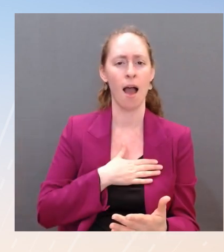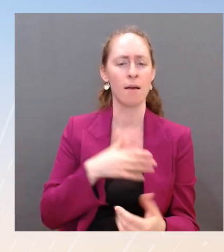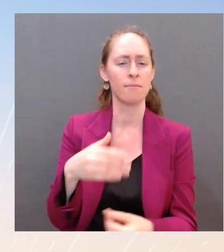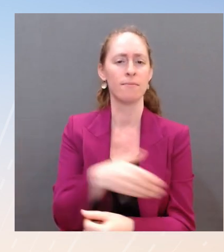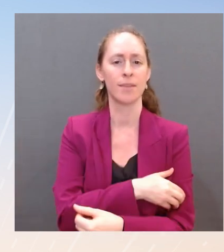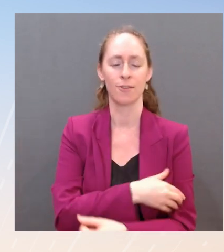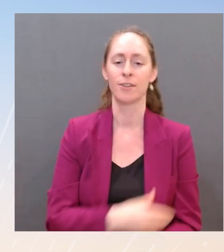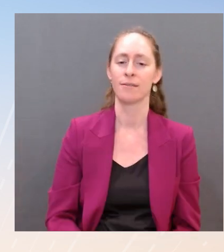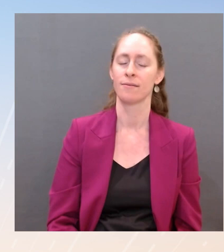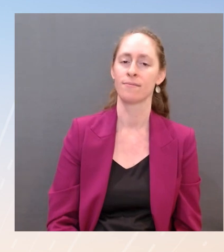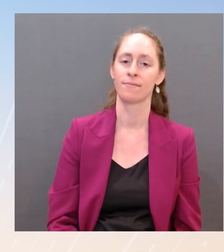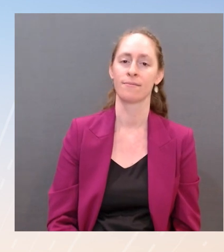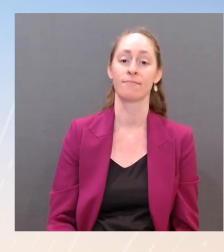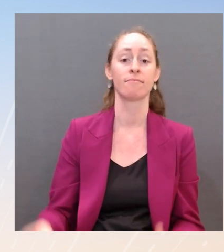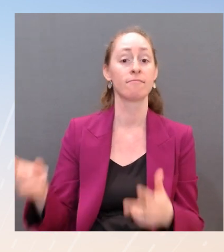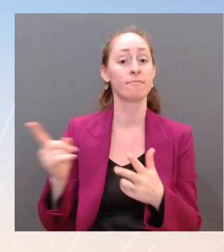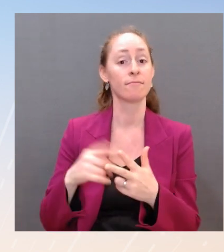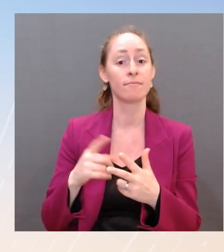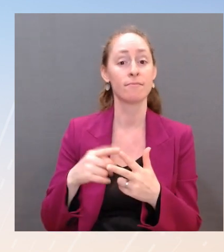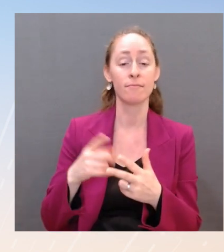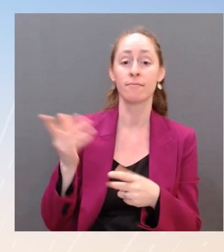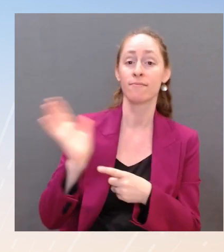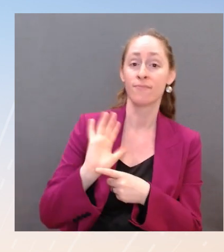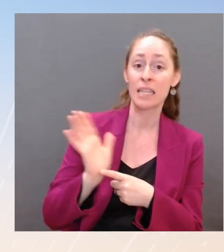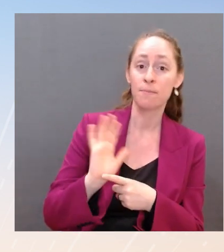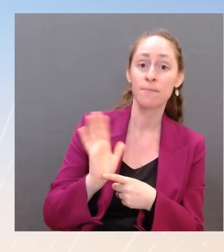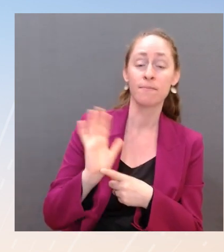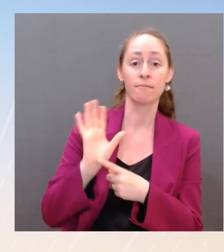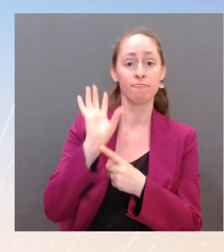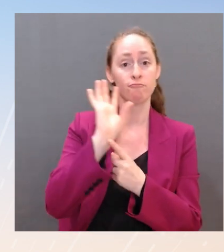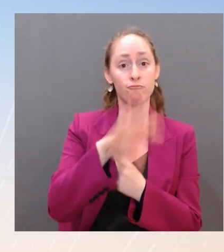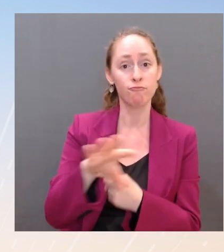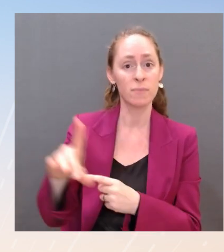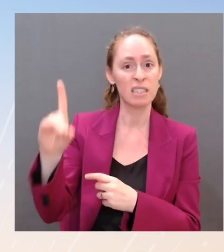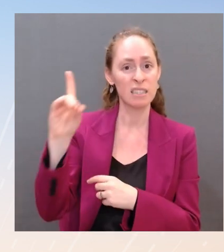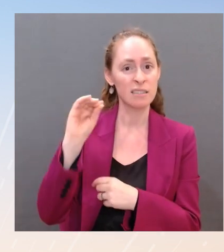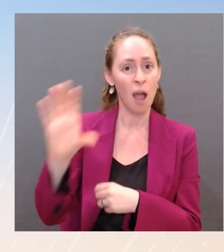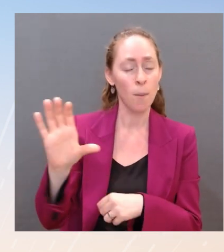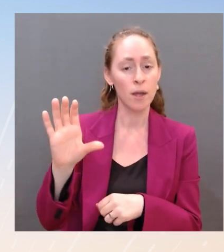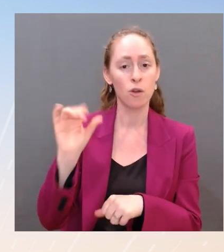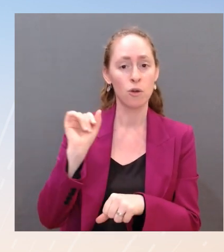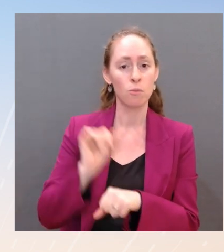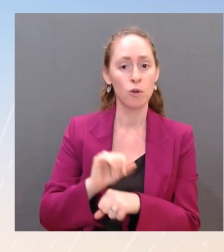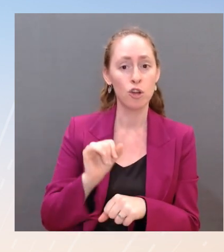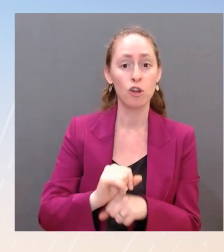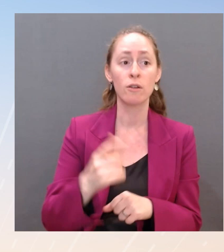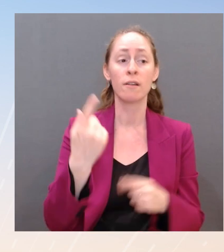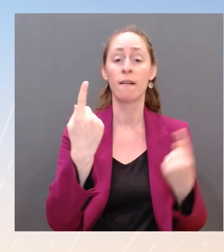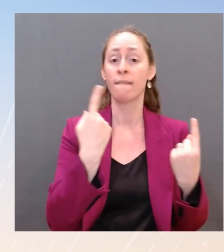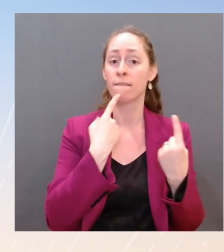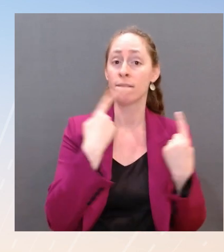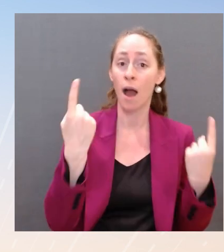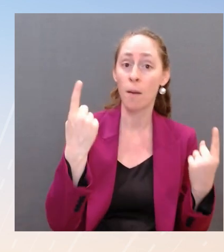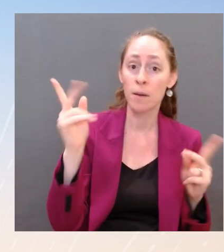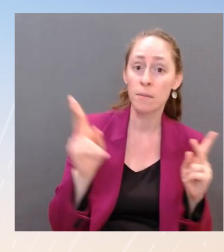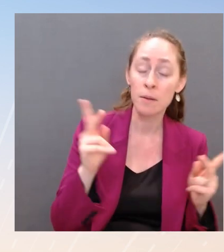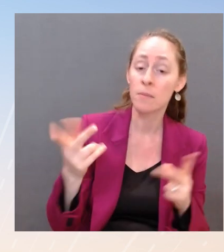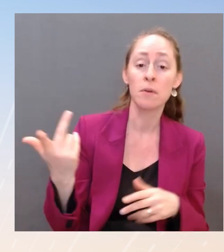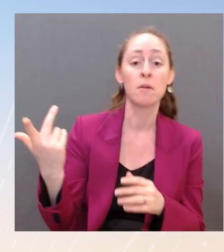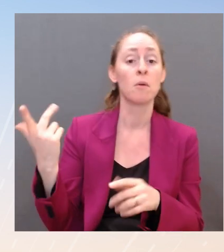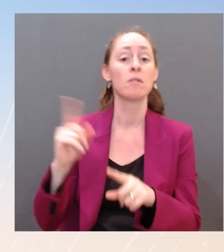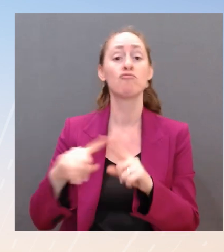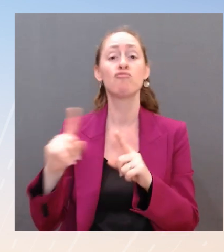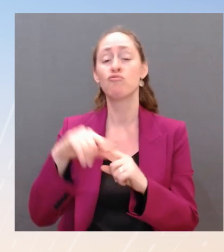a series, where we have people from all backgrounds, celebrities, people, students, and share their stories together,